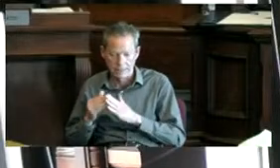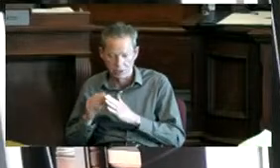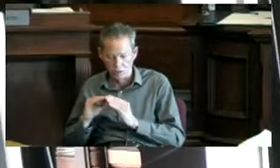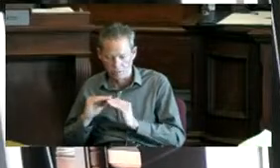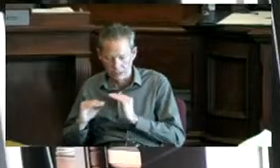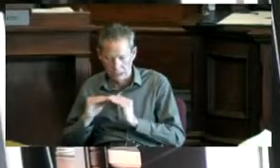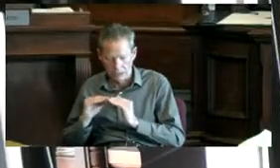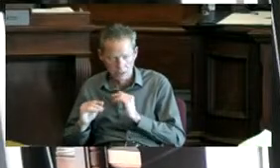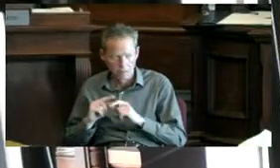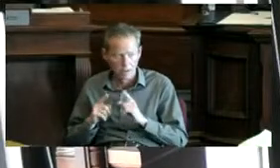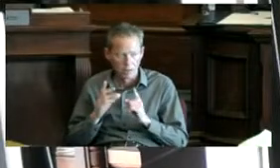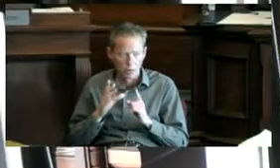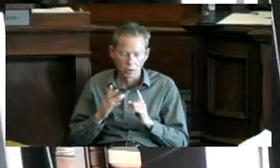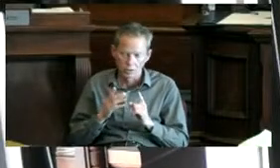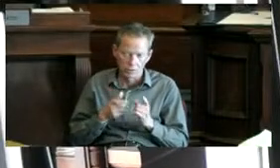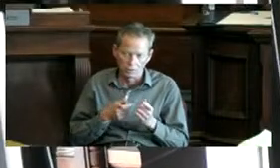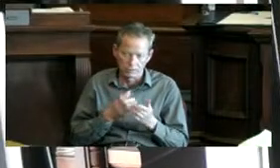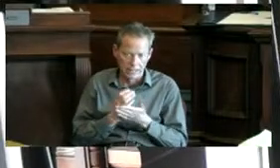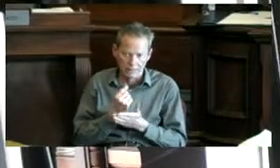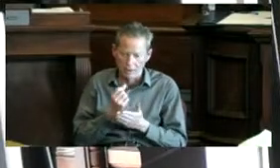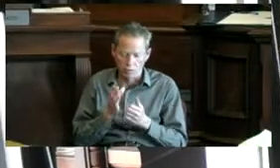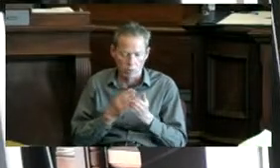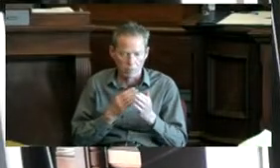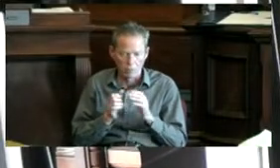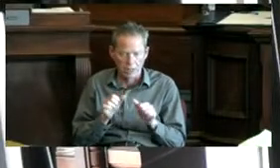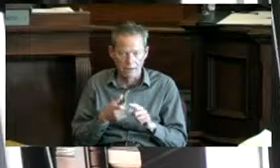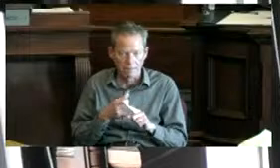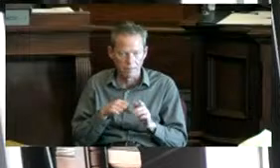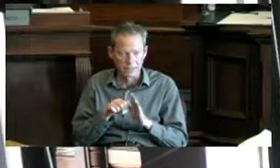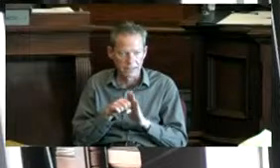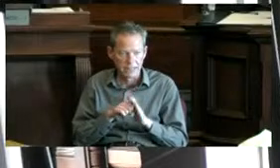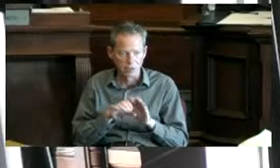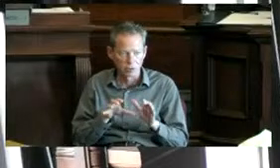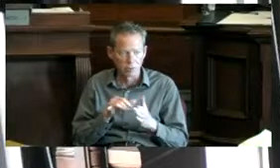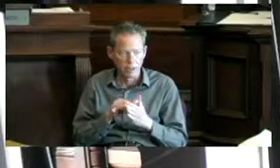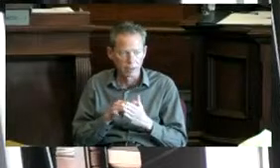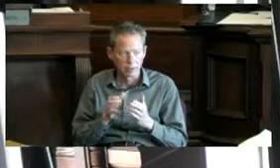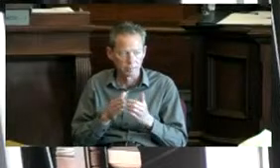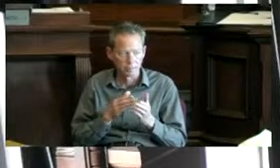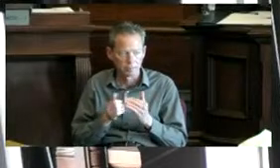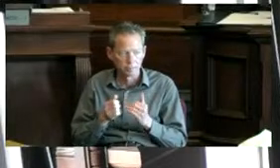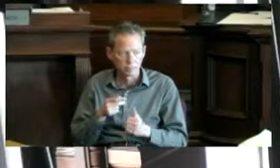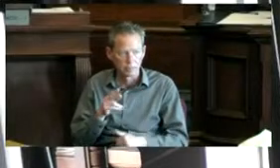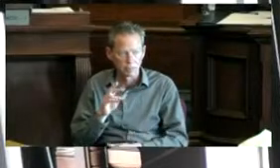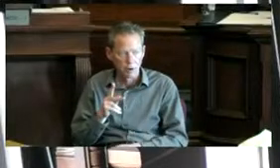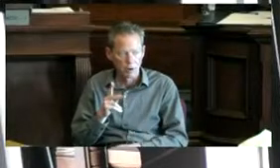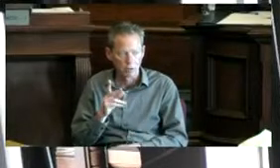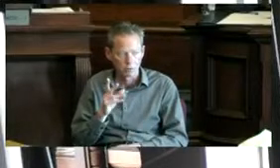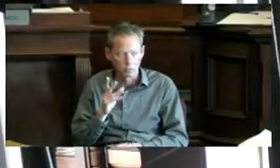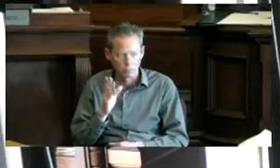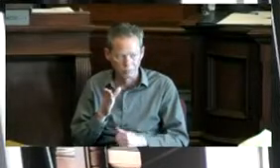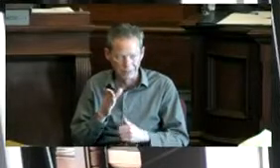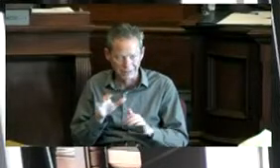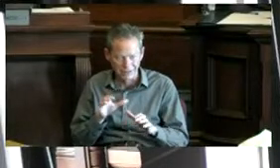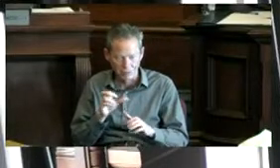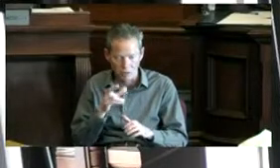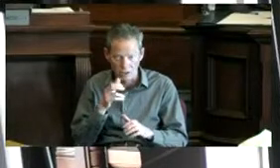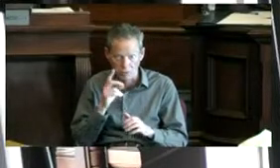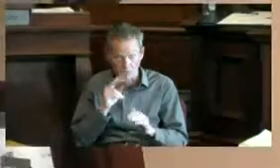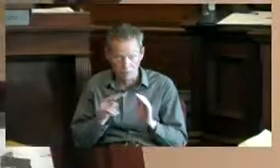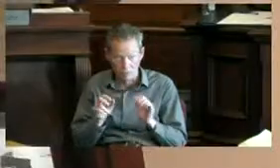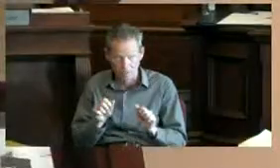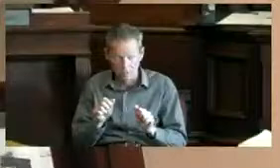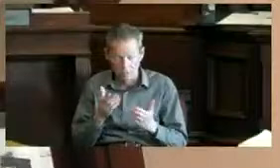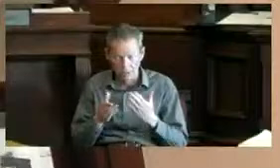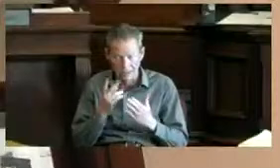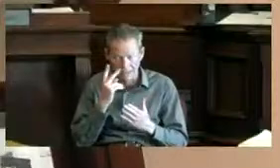we're looking to leverage anything we can with the state to get some of that done, irrespective of whether the park would be done or not. So it is foreseeable that we might